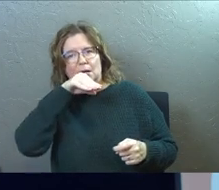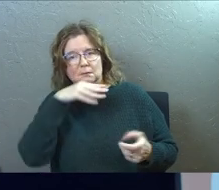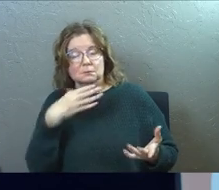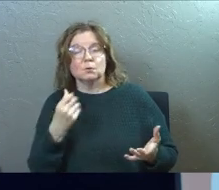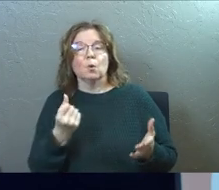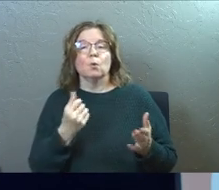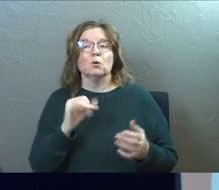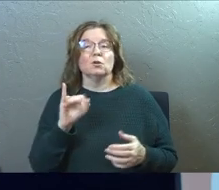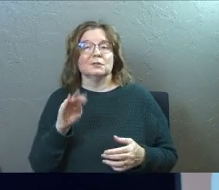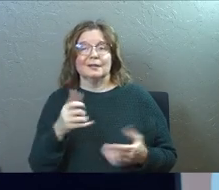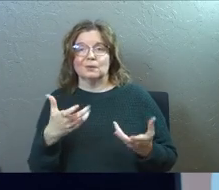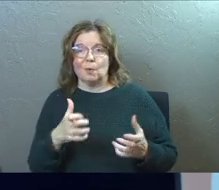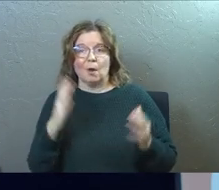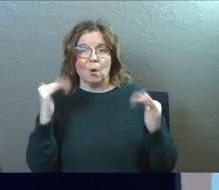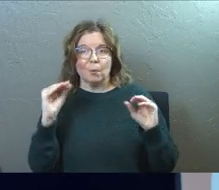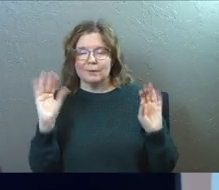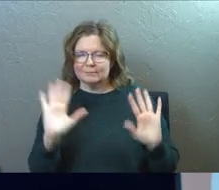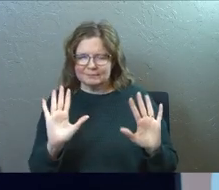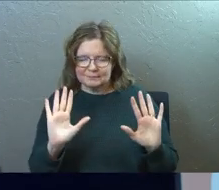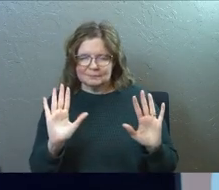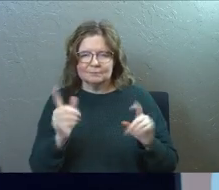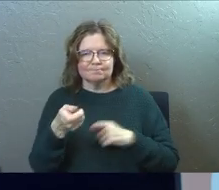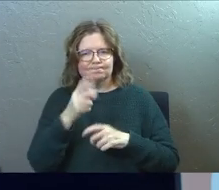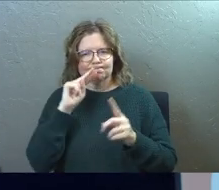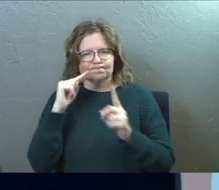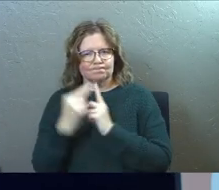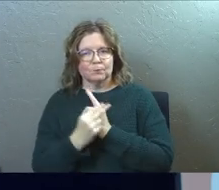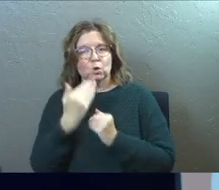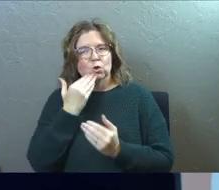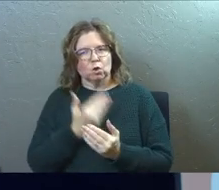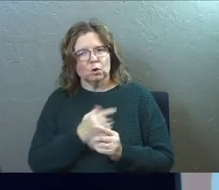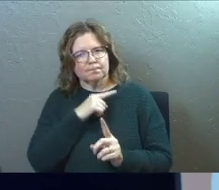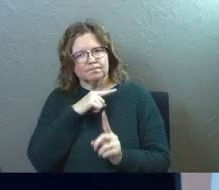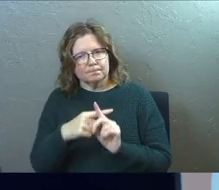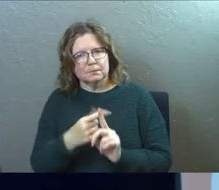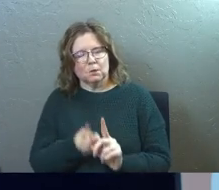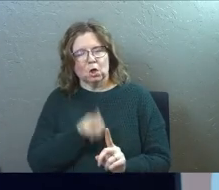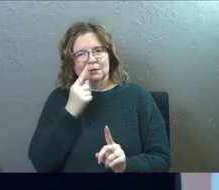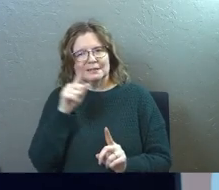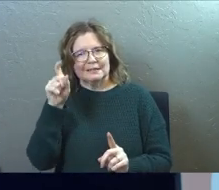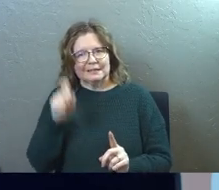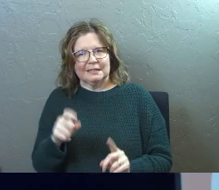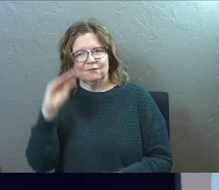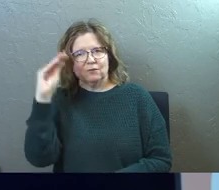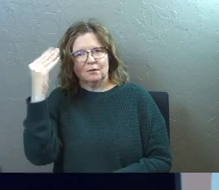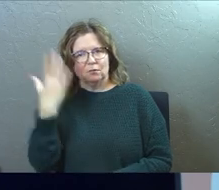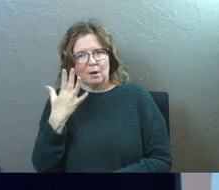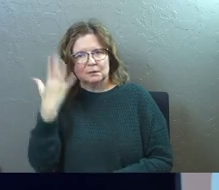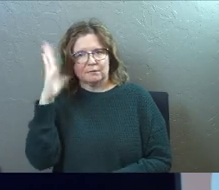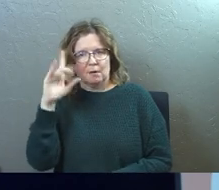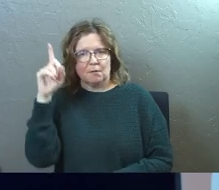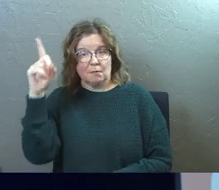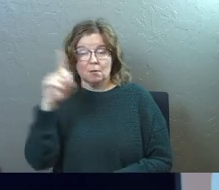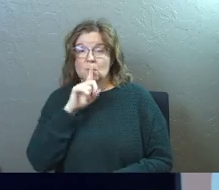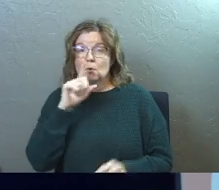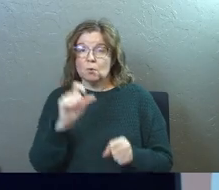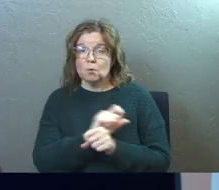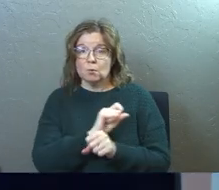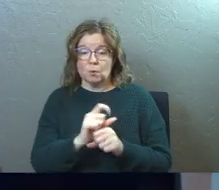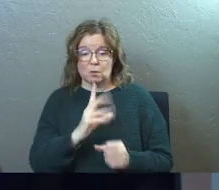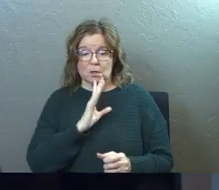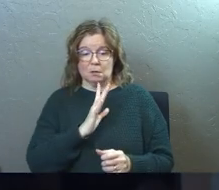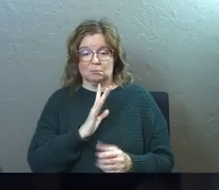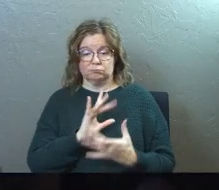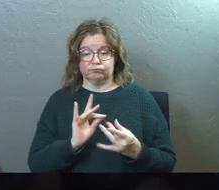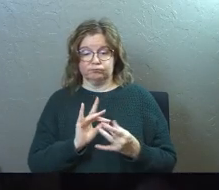again, James doesn't want us just to be hopeless. He wants good things for us. He wants us to understand our need for God's grace. Because the reality is, all of us, as we're talking